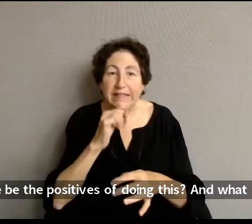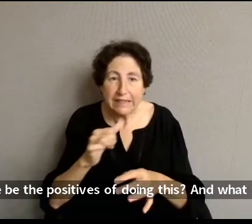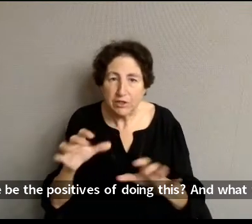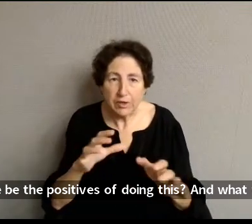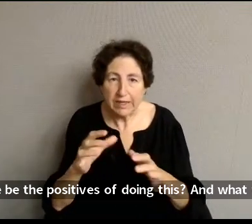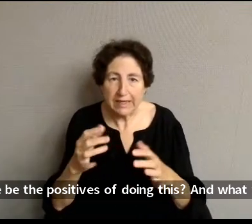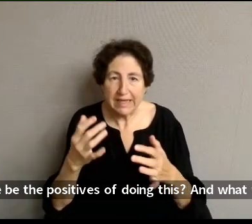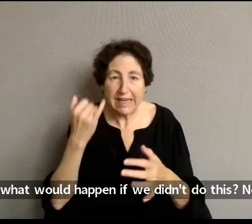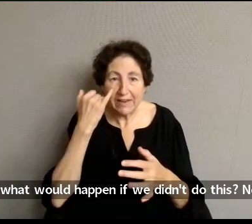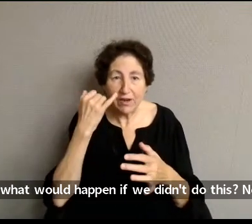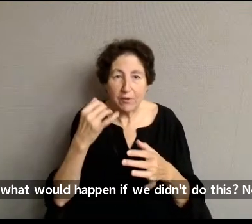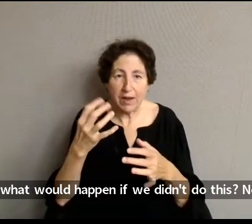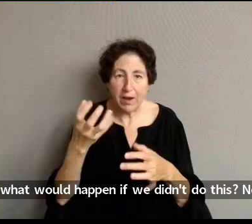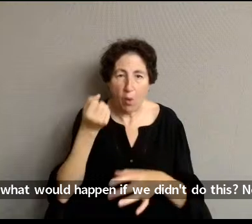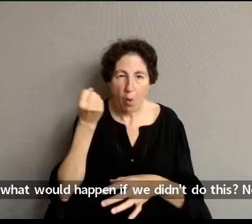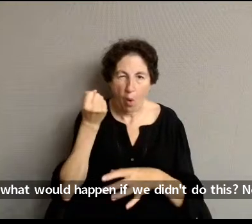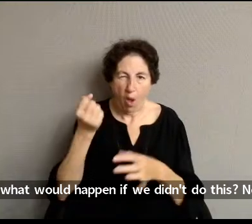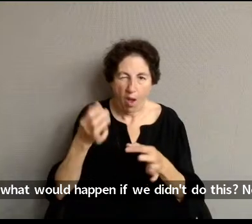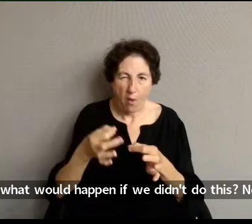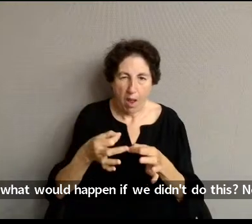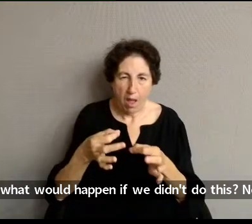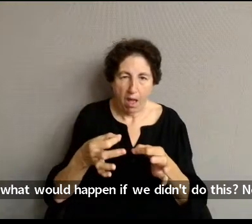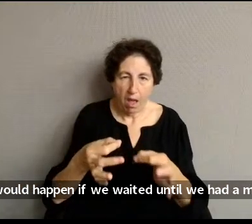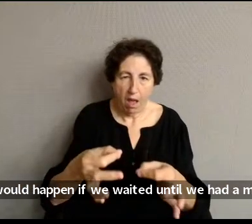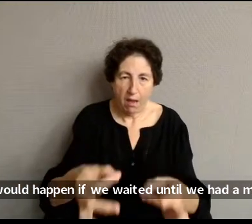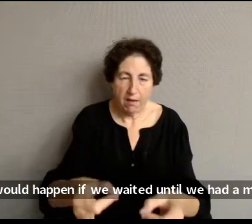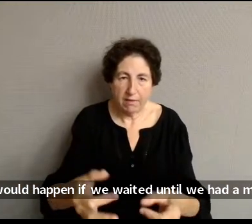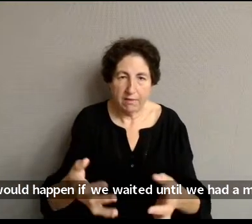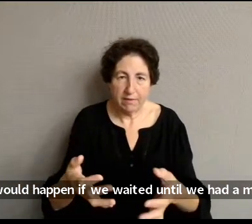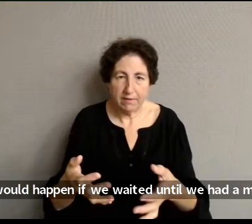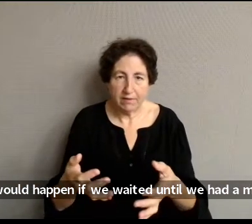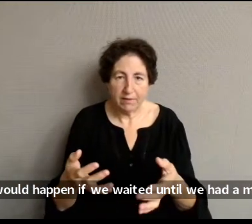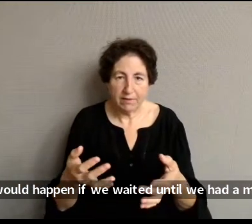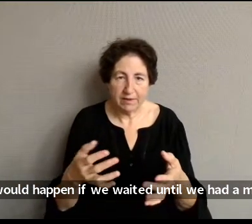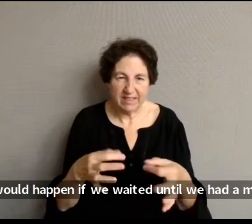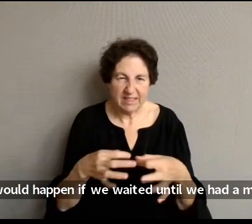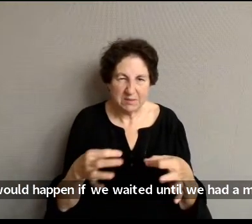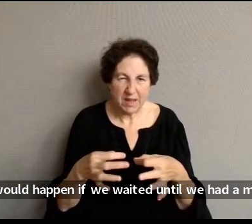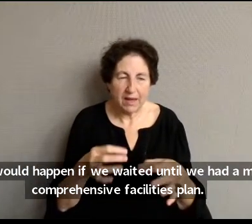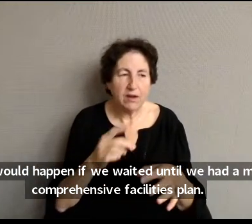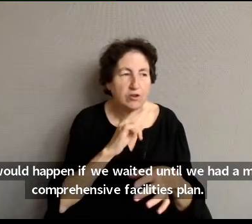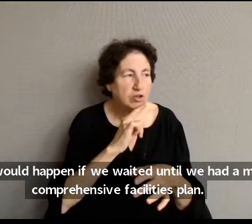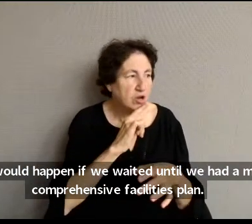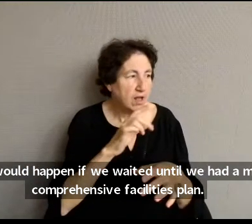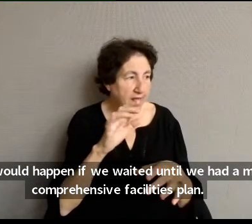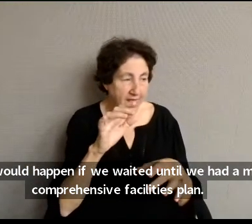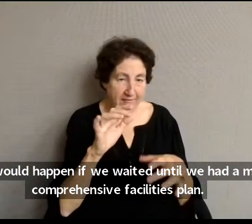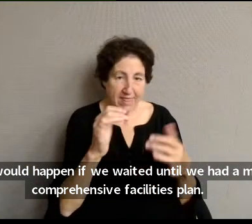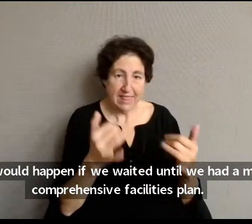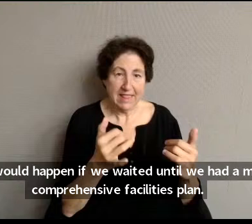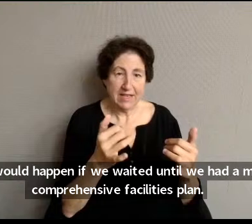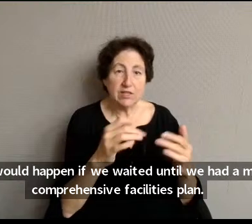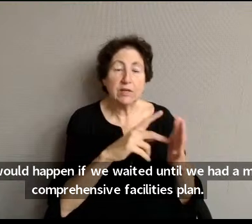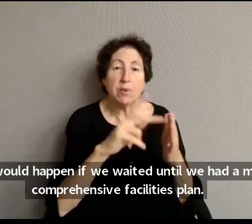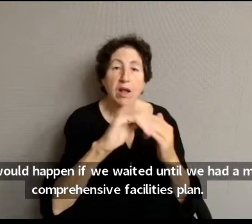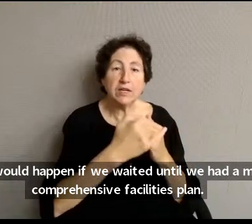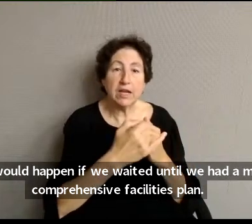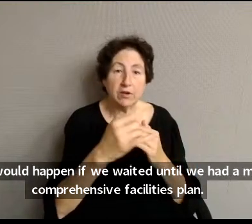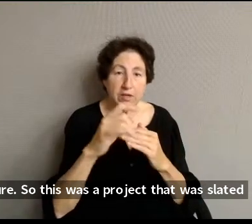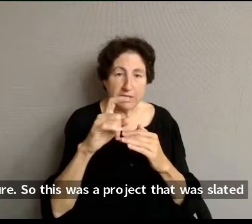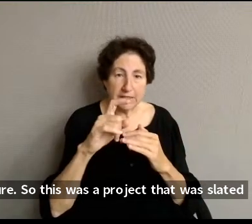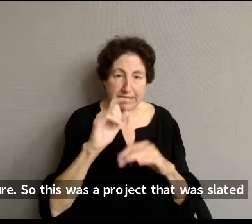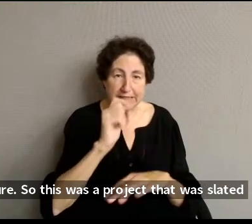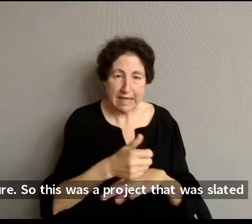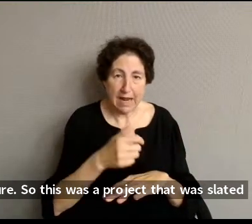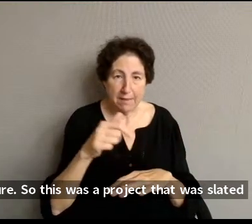happen if we waited until we had a more comprehensive facilities plan? Sure. So this was a project that was slated for this fiscal year. So it was